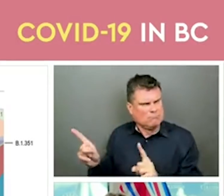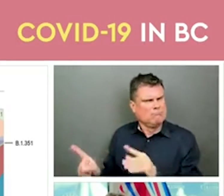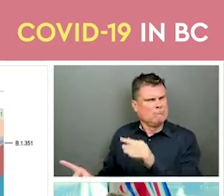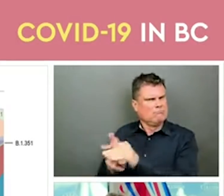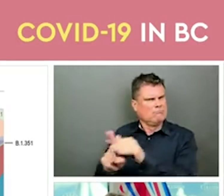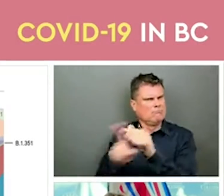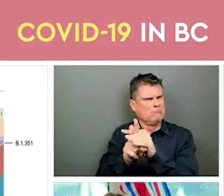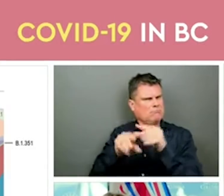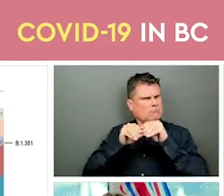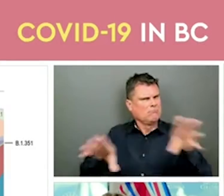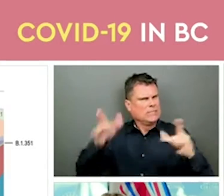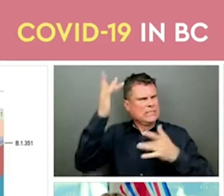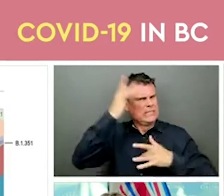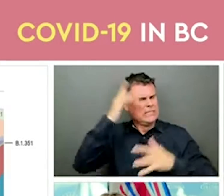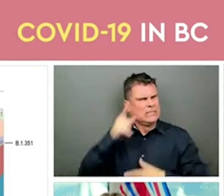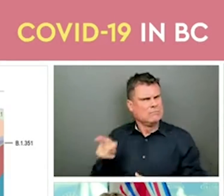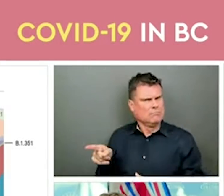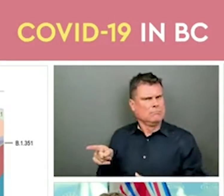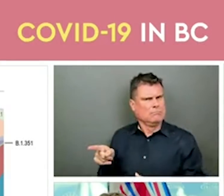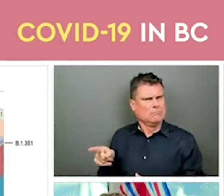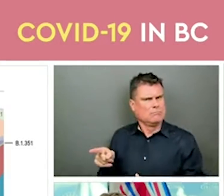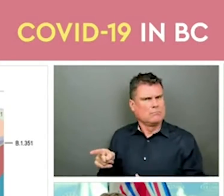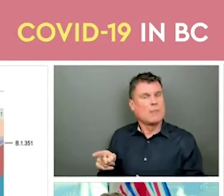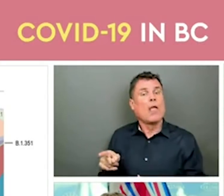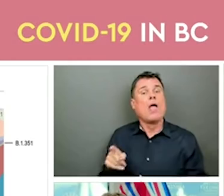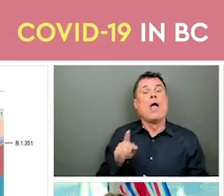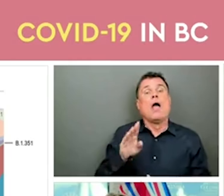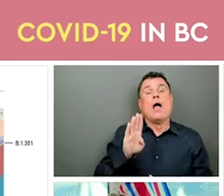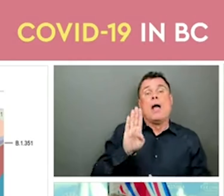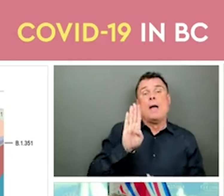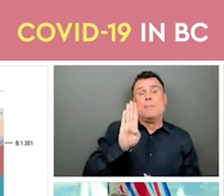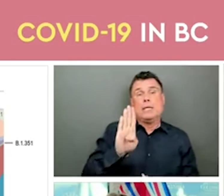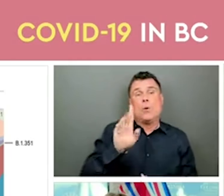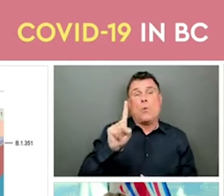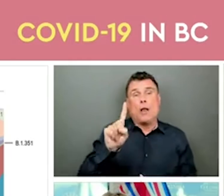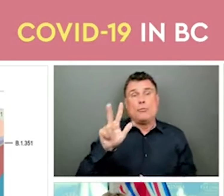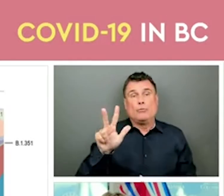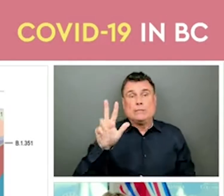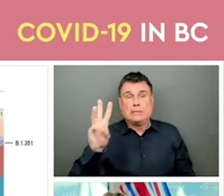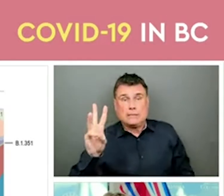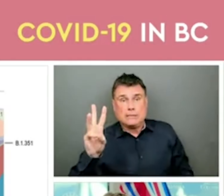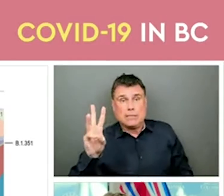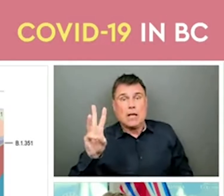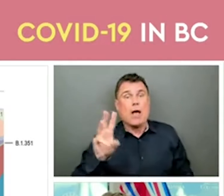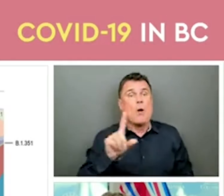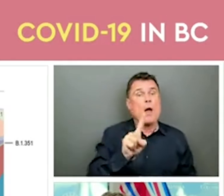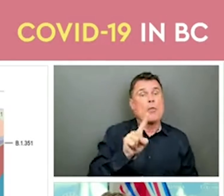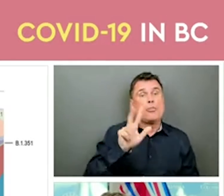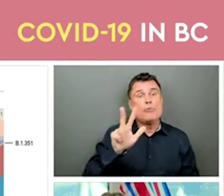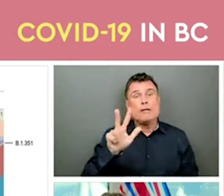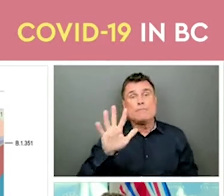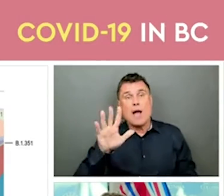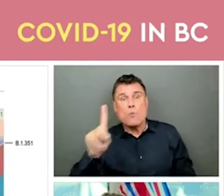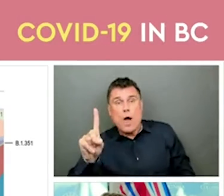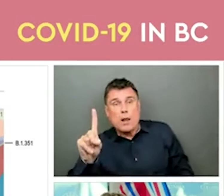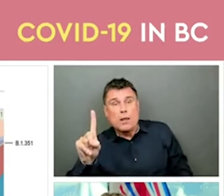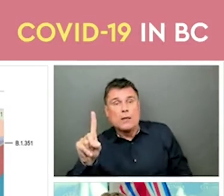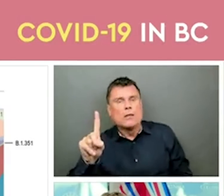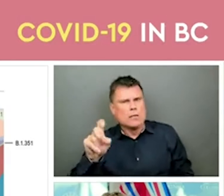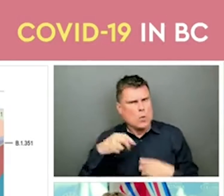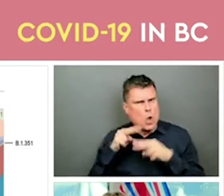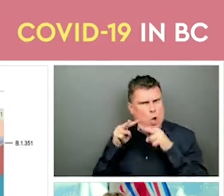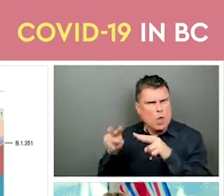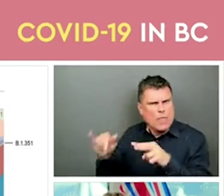The B136 and the 1351 are ones that we were watching carefully as well, and we saw a little bit of them, and